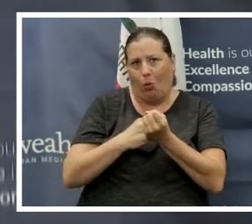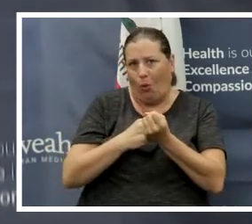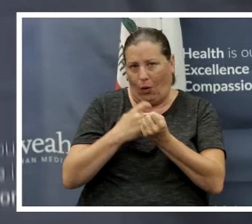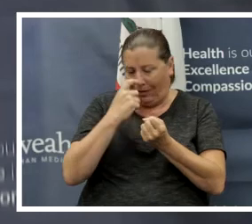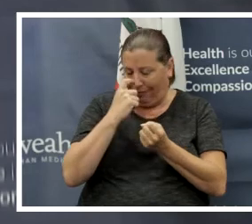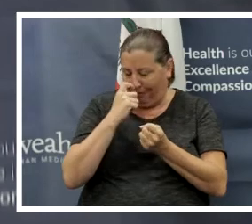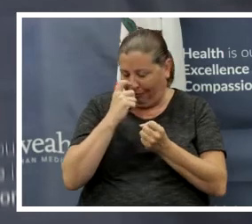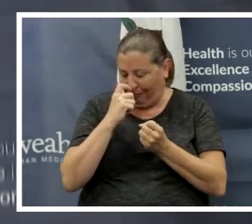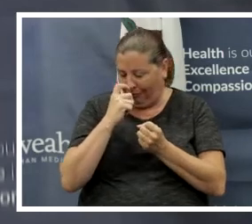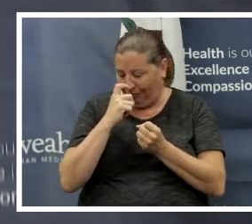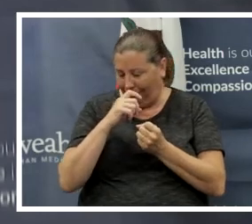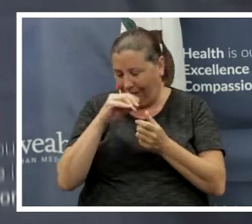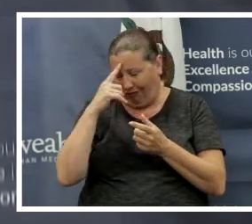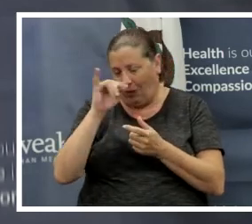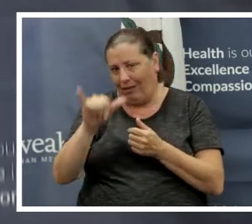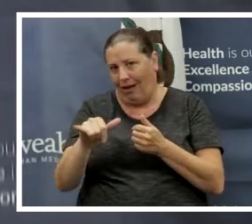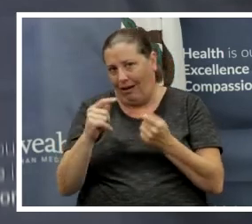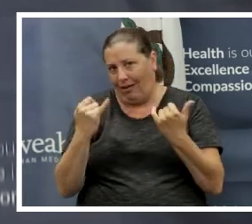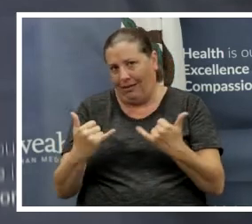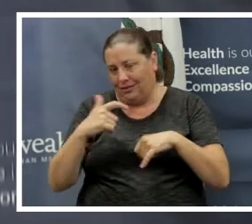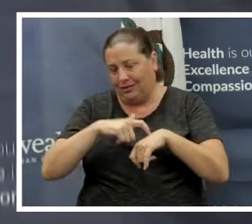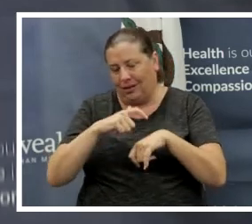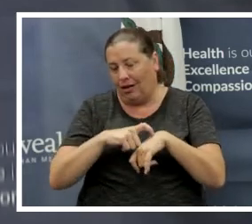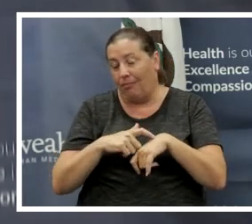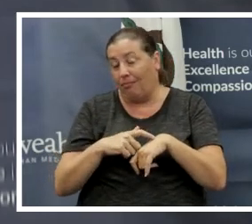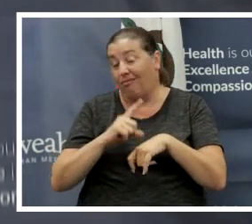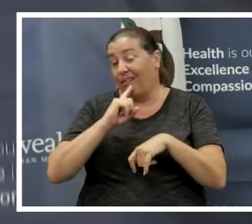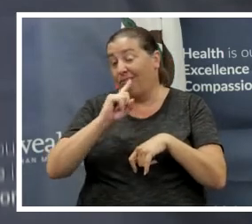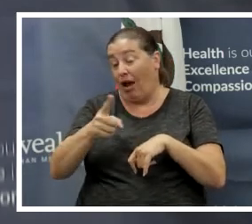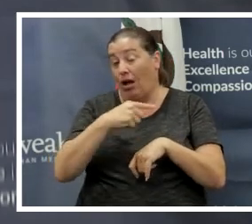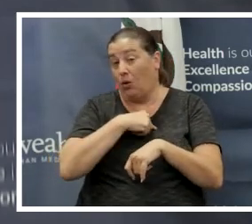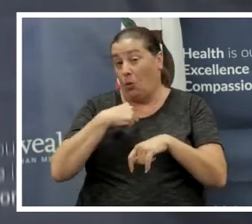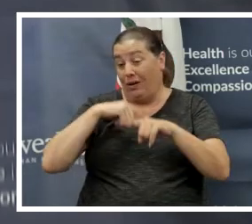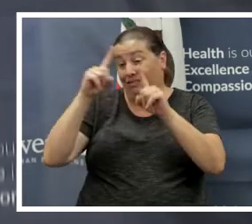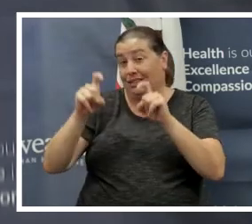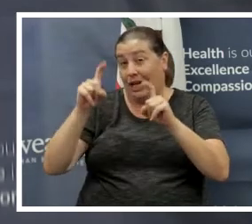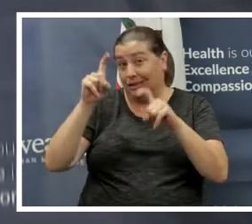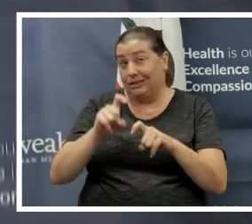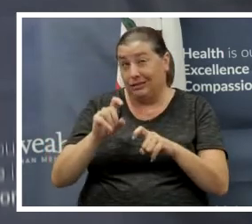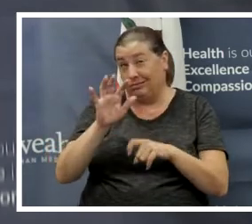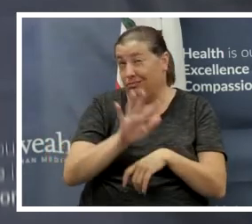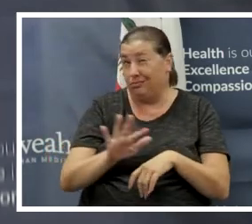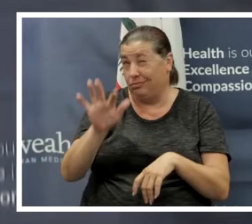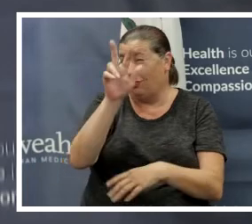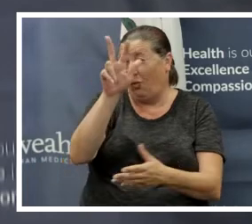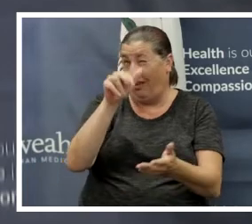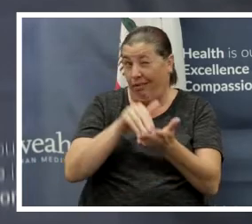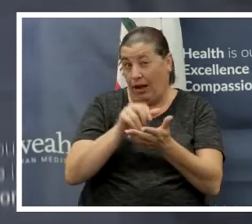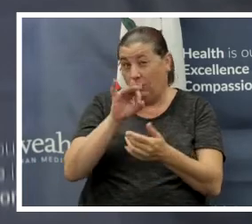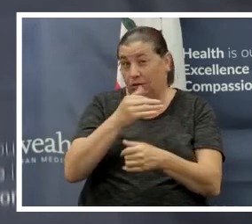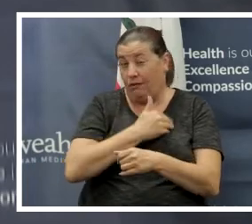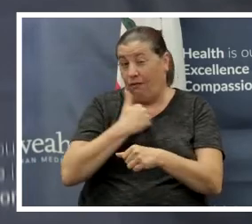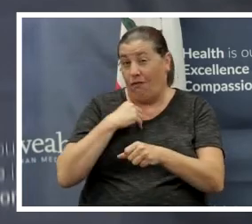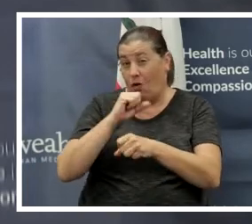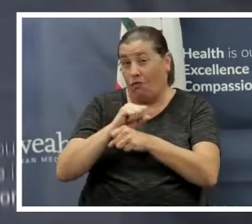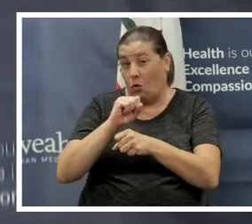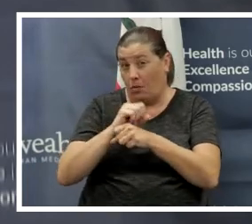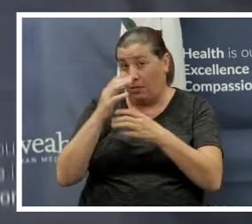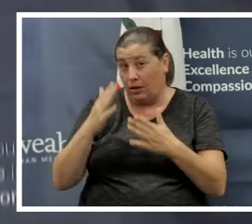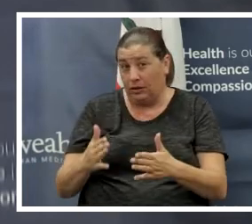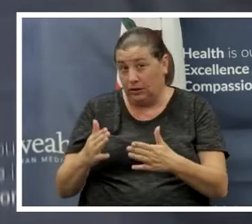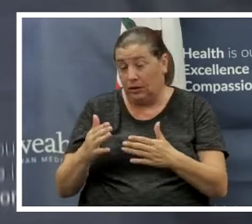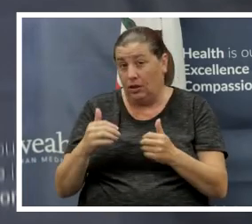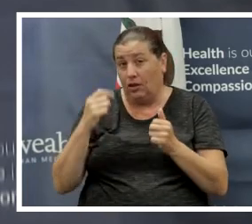In fact, we have tested about 3,000 of our employees, somewhere in that neighborhood, for the presence of